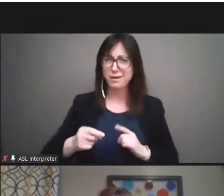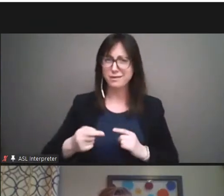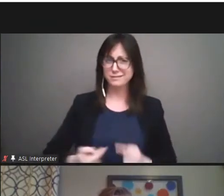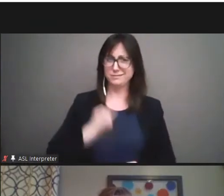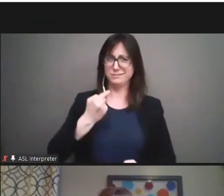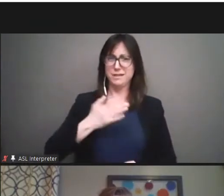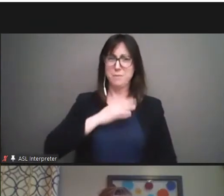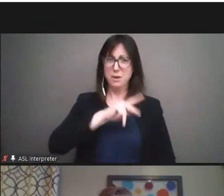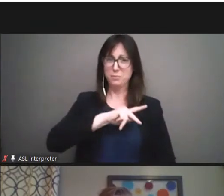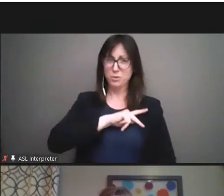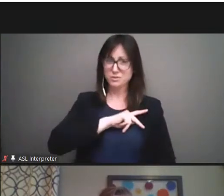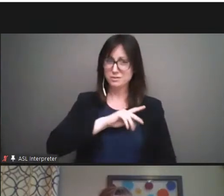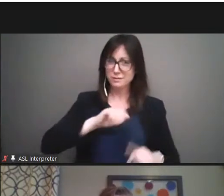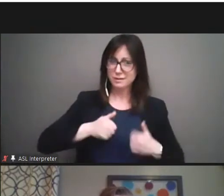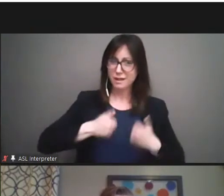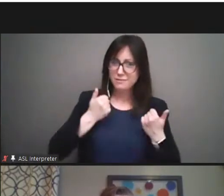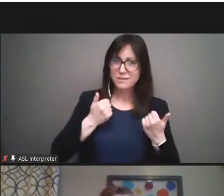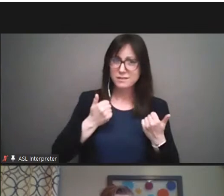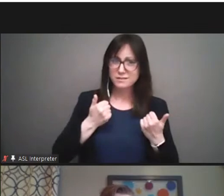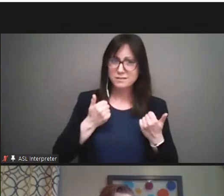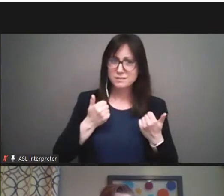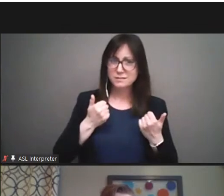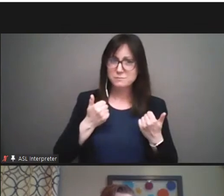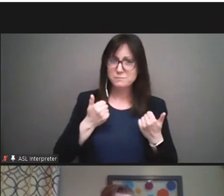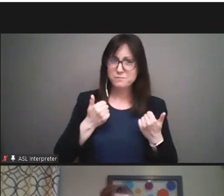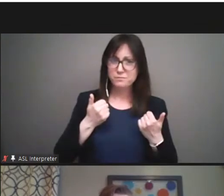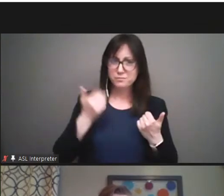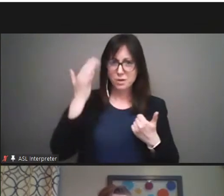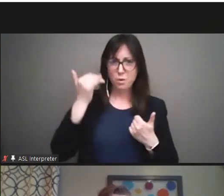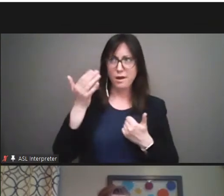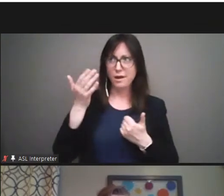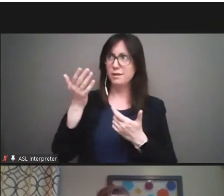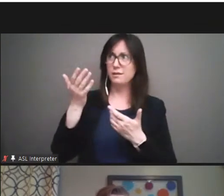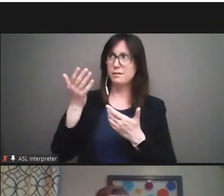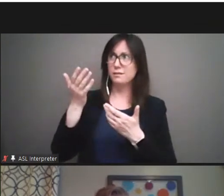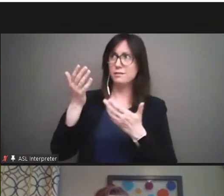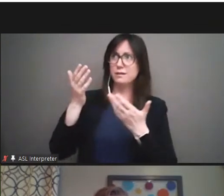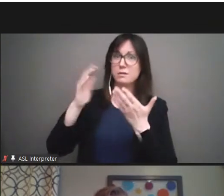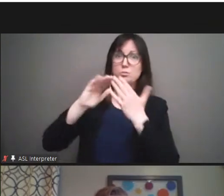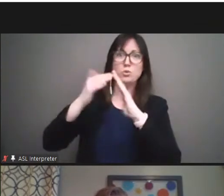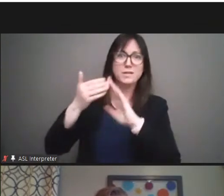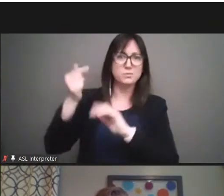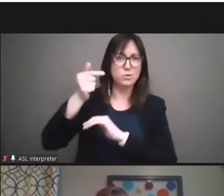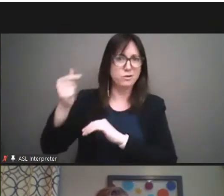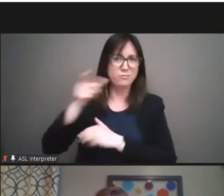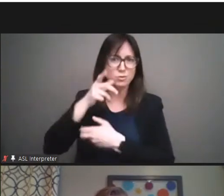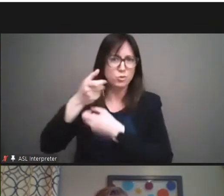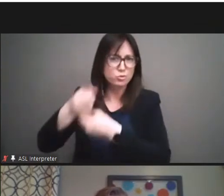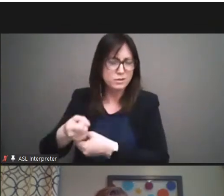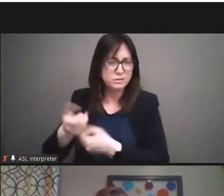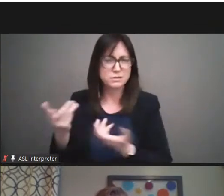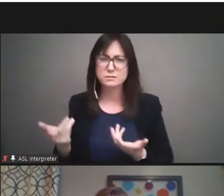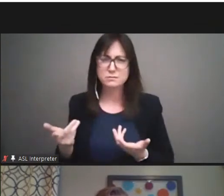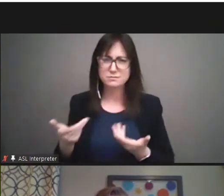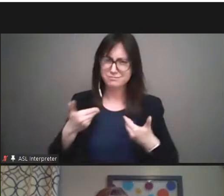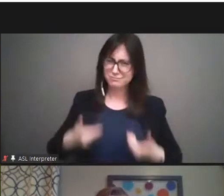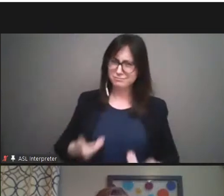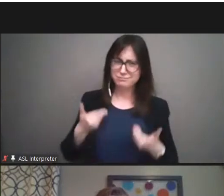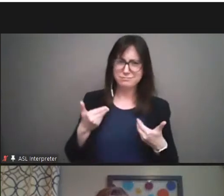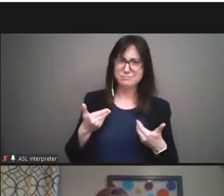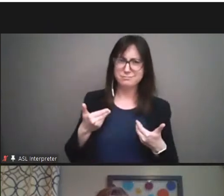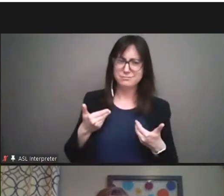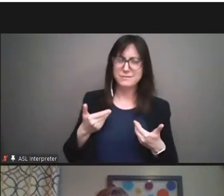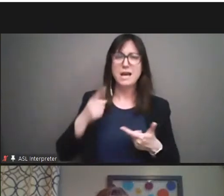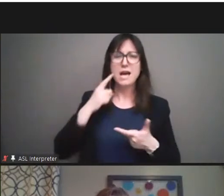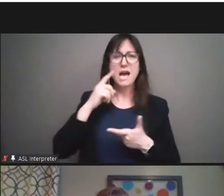and attacking people just because you don't trust the institution is not going to help either. So there has to be this respect